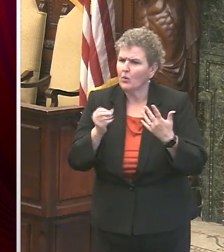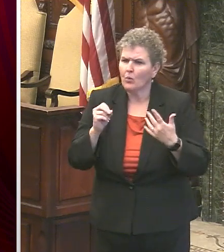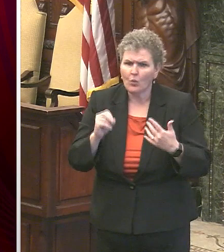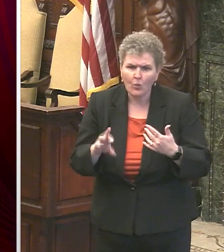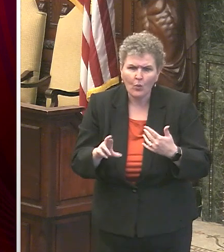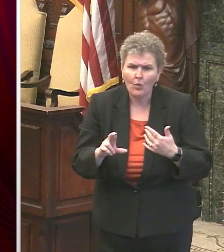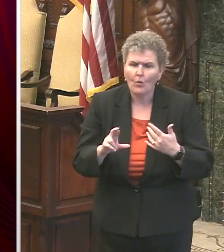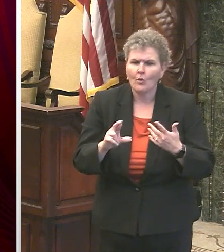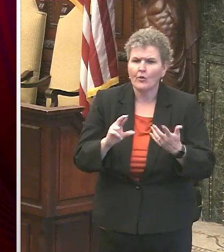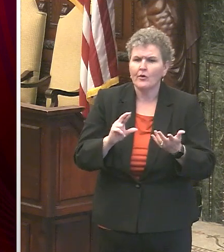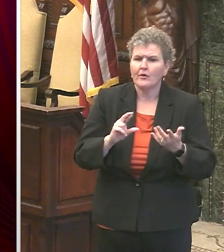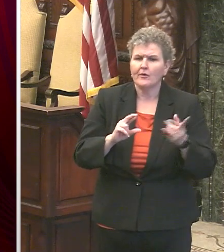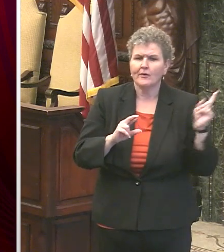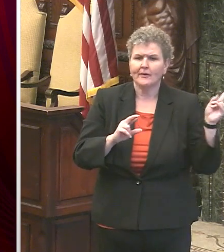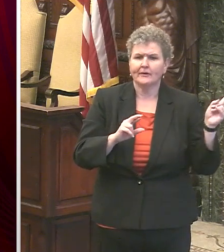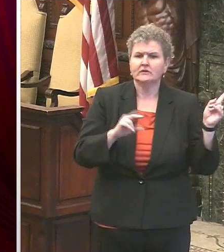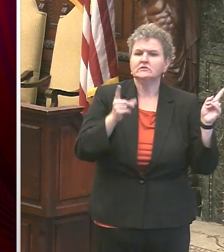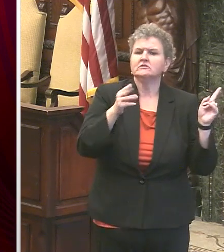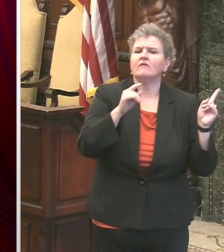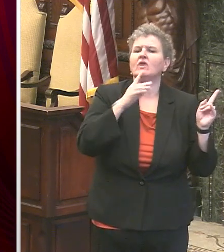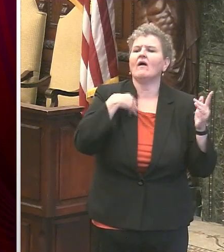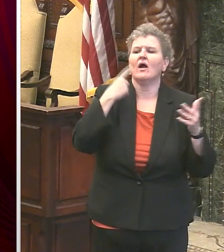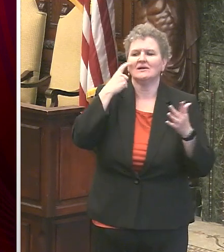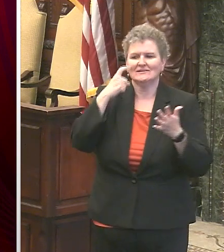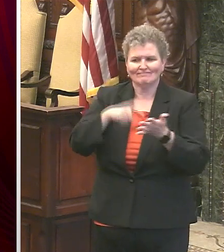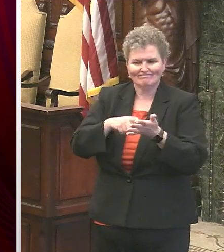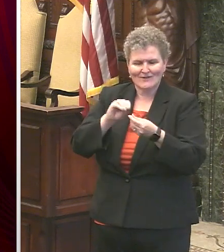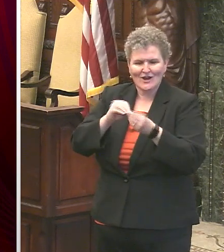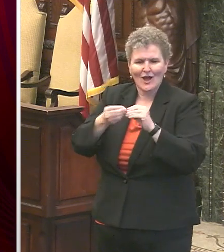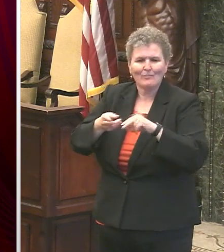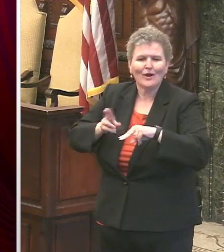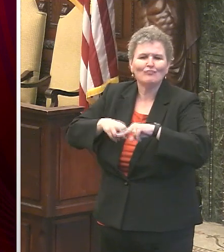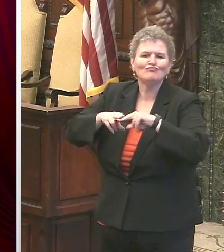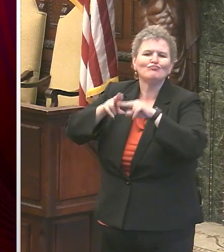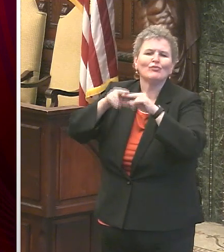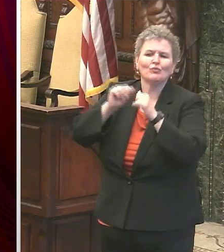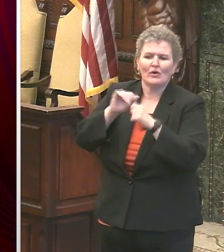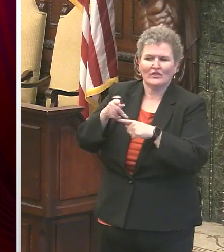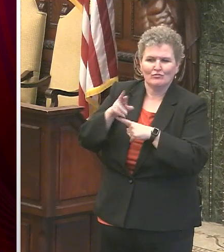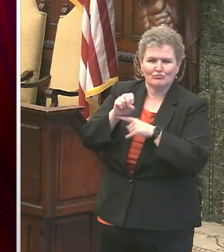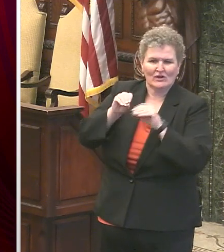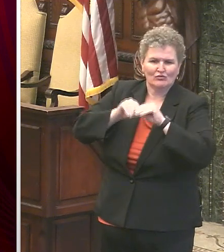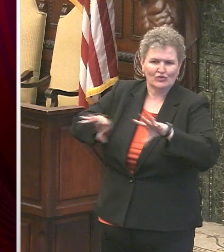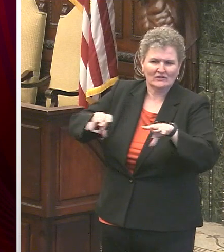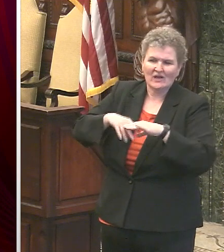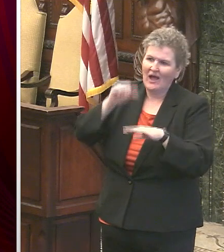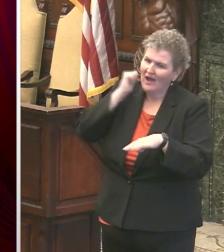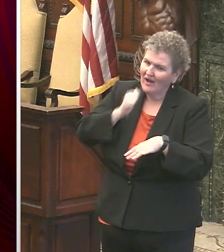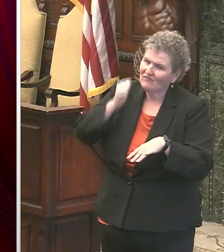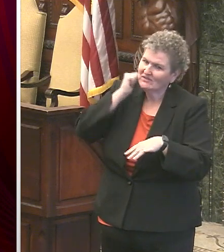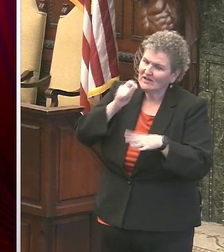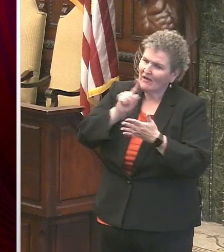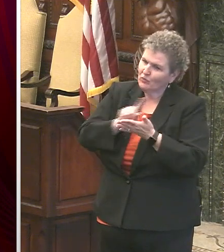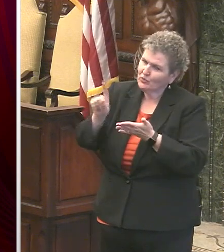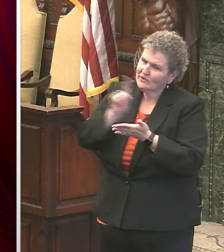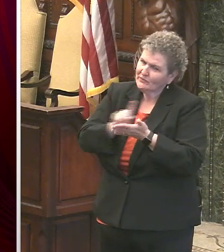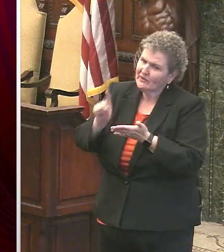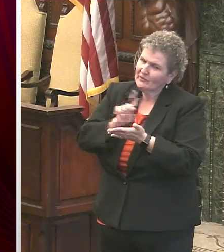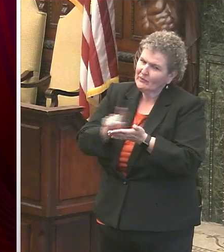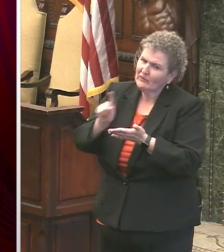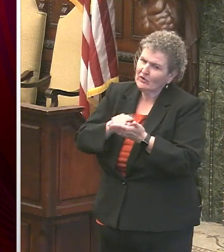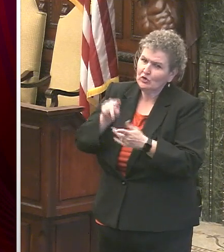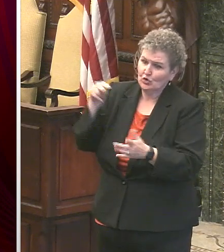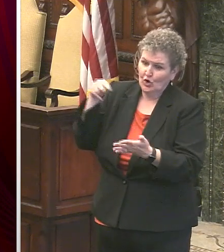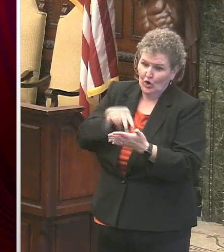Well, we are seeing increasing cases over the past couple of weeks. We put out a press release every weekday so people can follow that. And we have the graph on